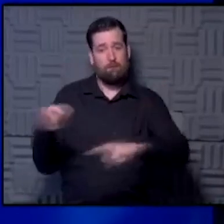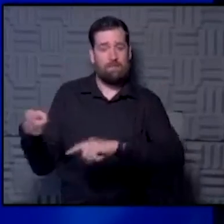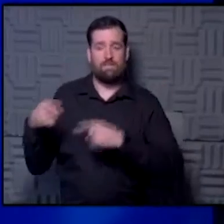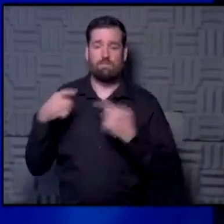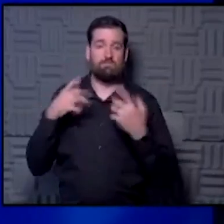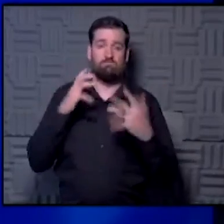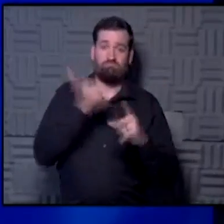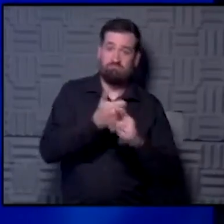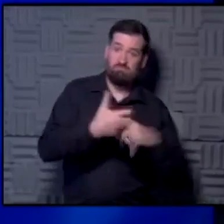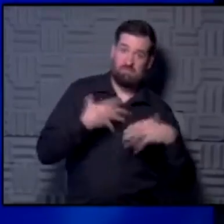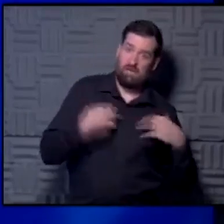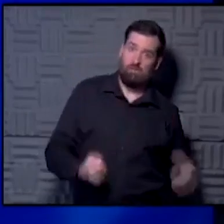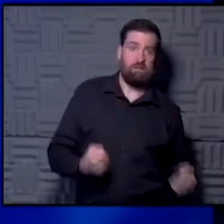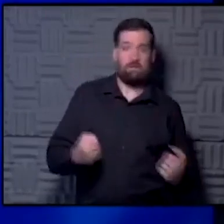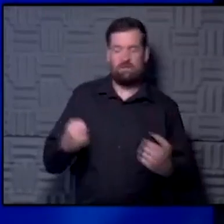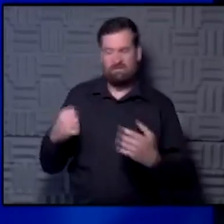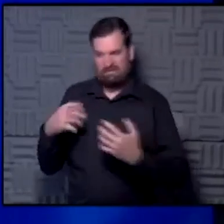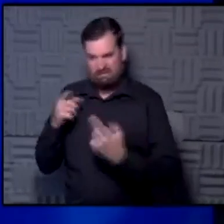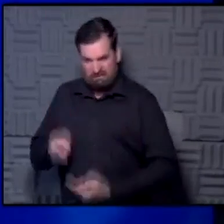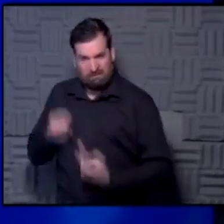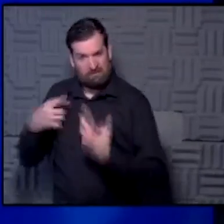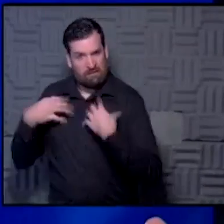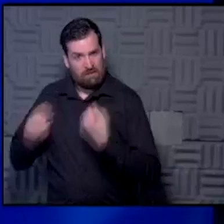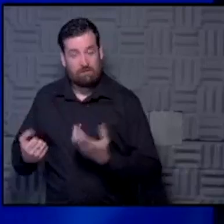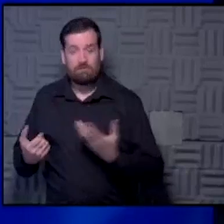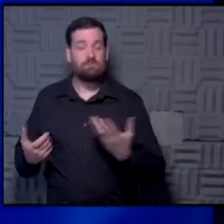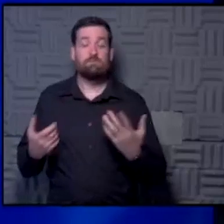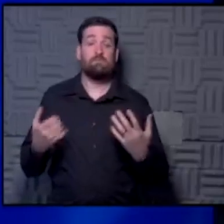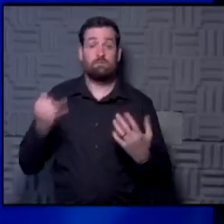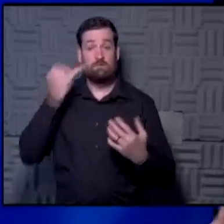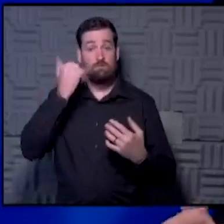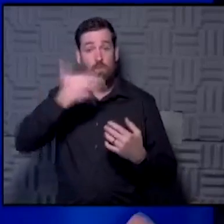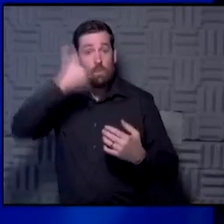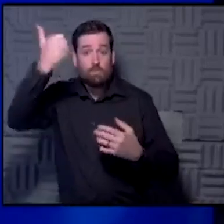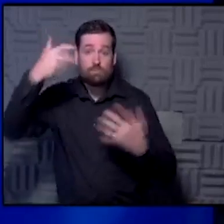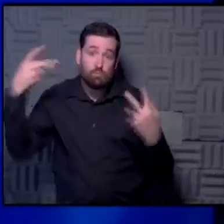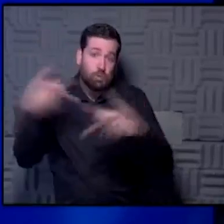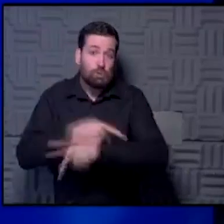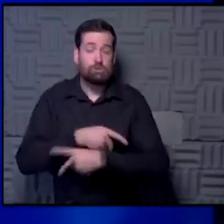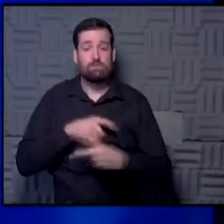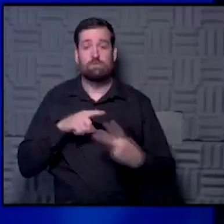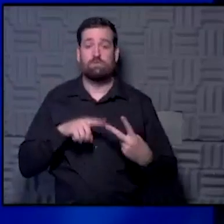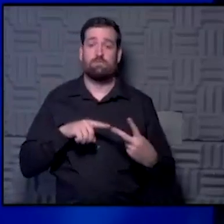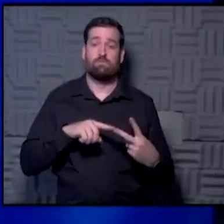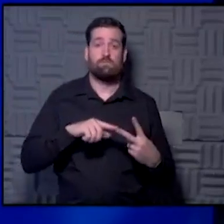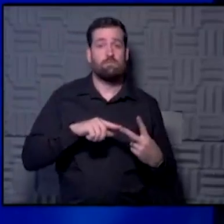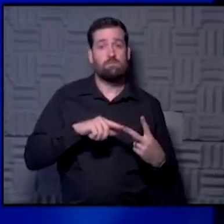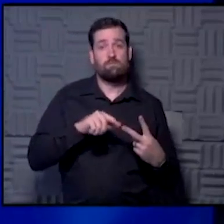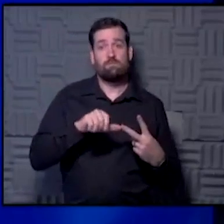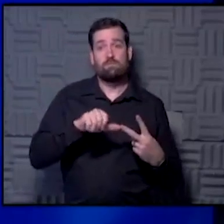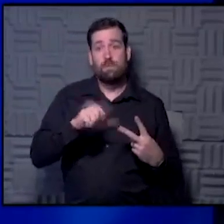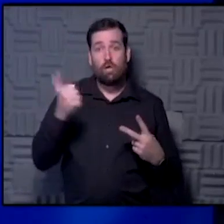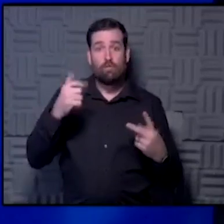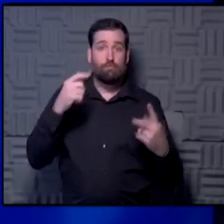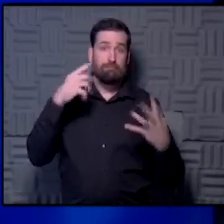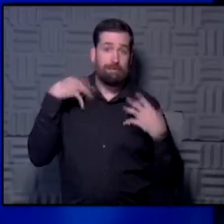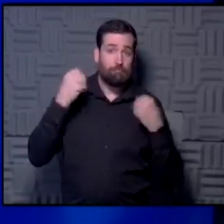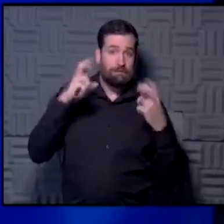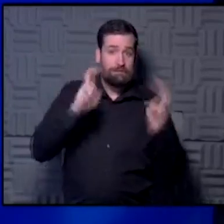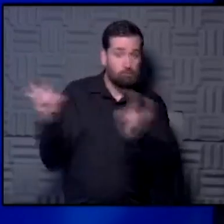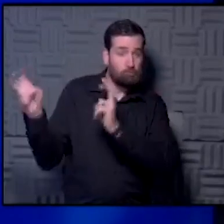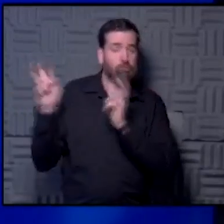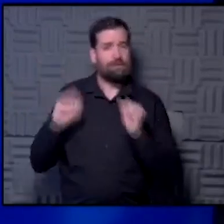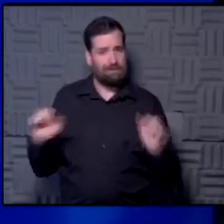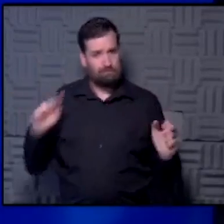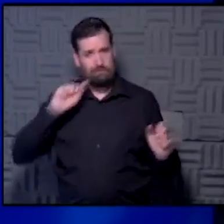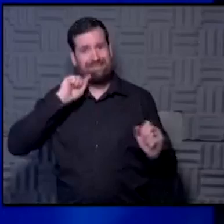how healthy you are or you aren't. And again, and we know it's worse if you get older, if you have other more comorbid conditions. But you can be